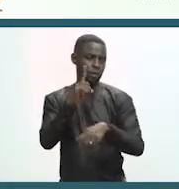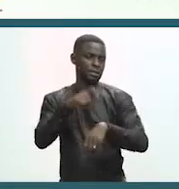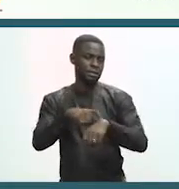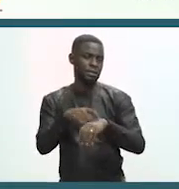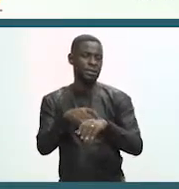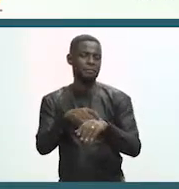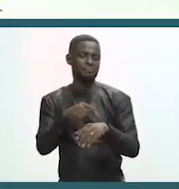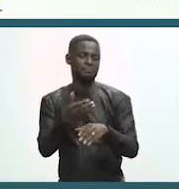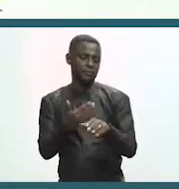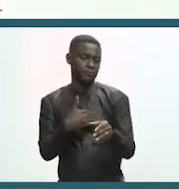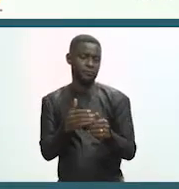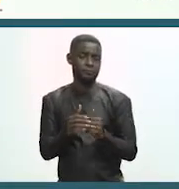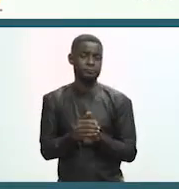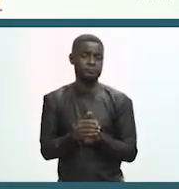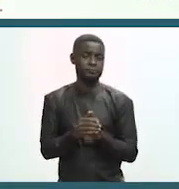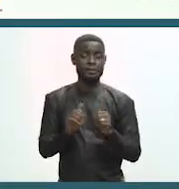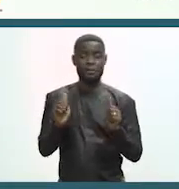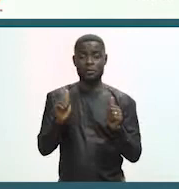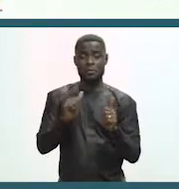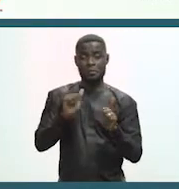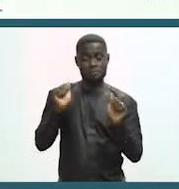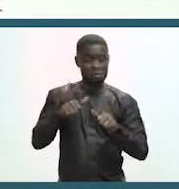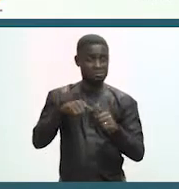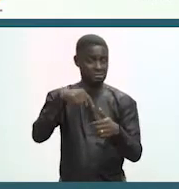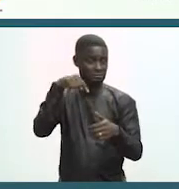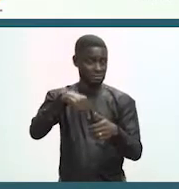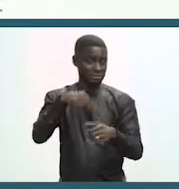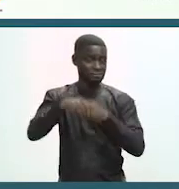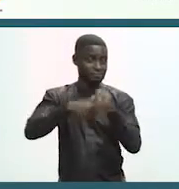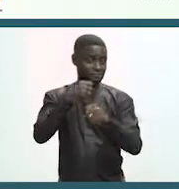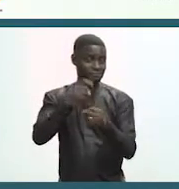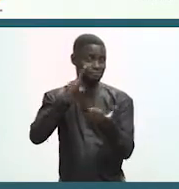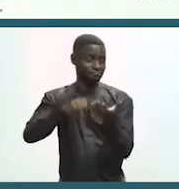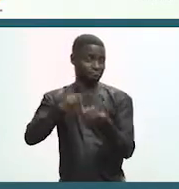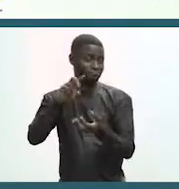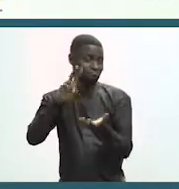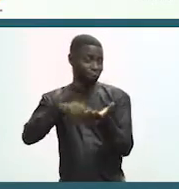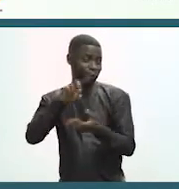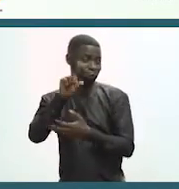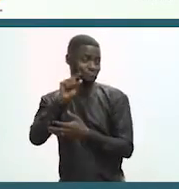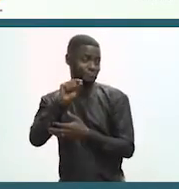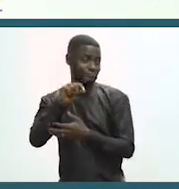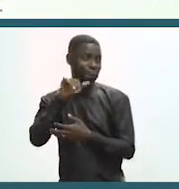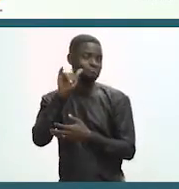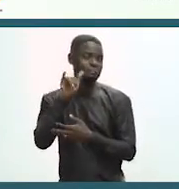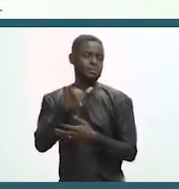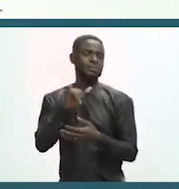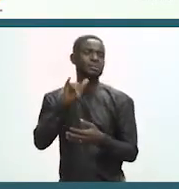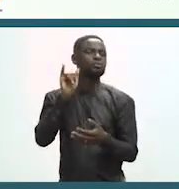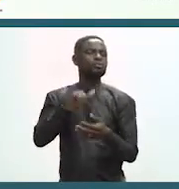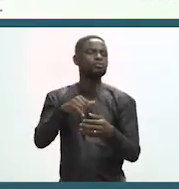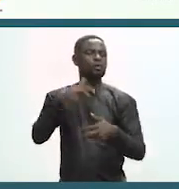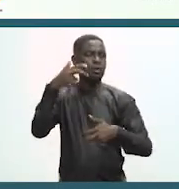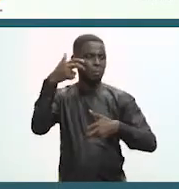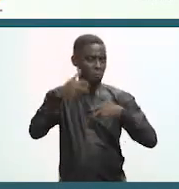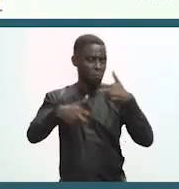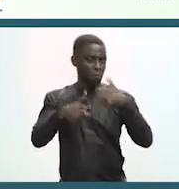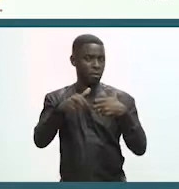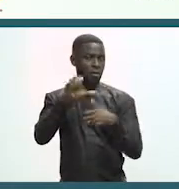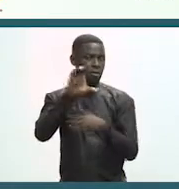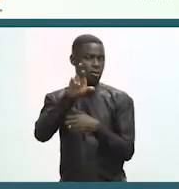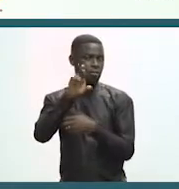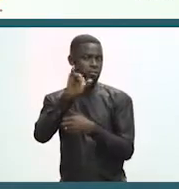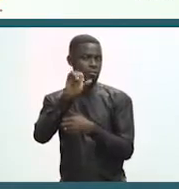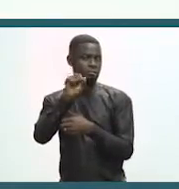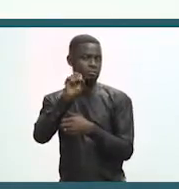time or another. Possibly this year, those were crisis moments in